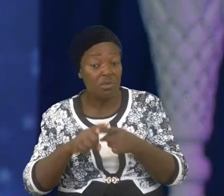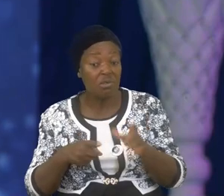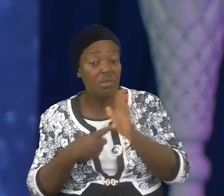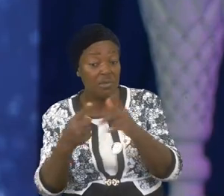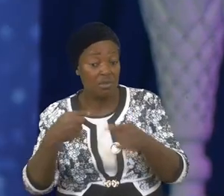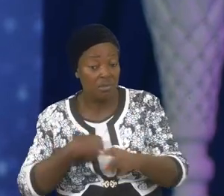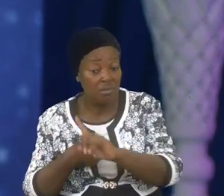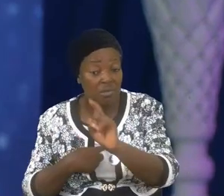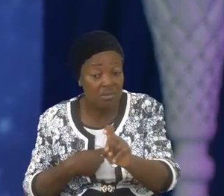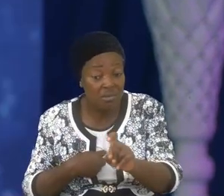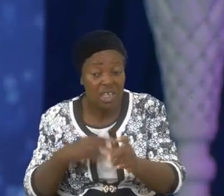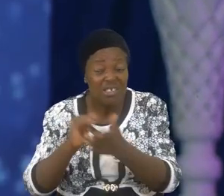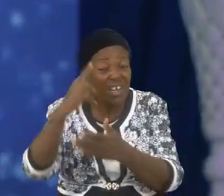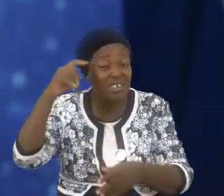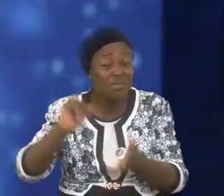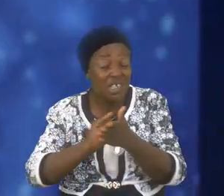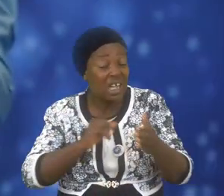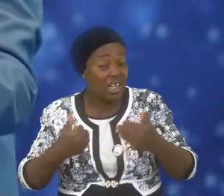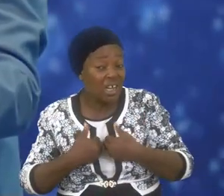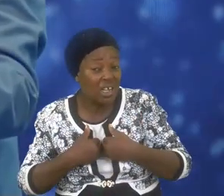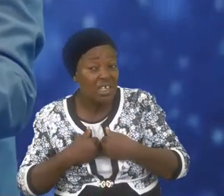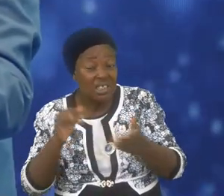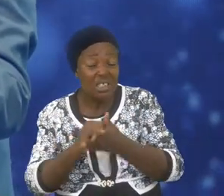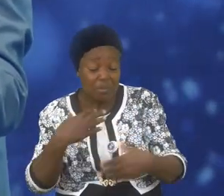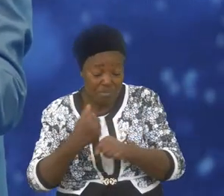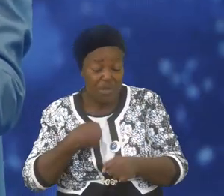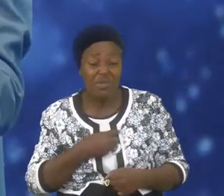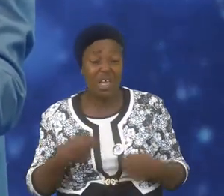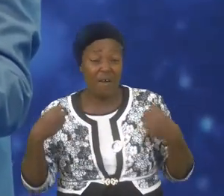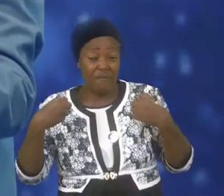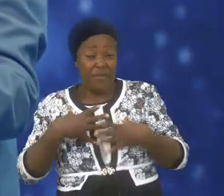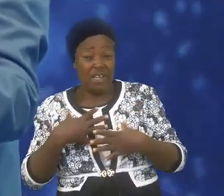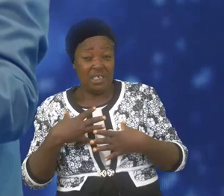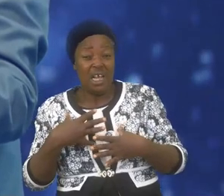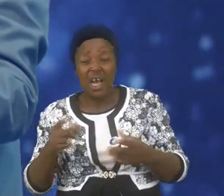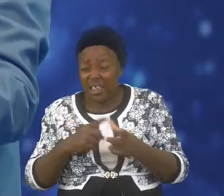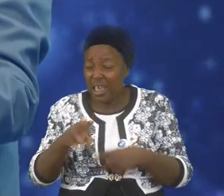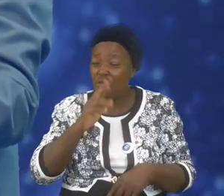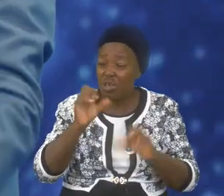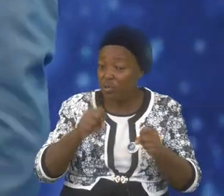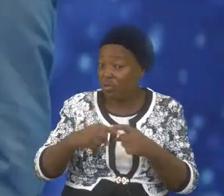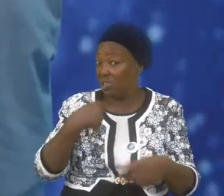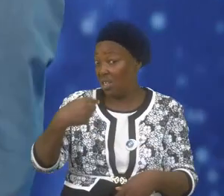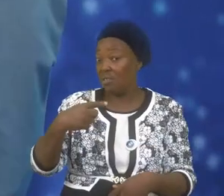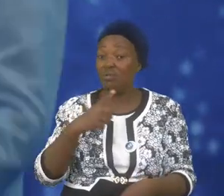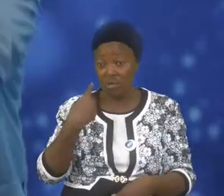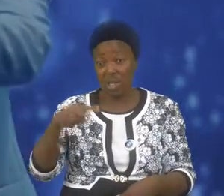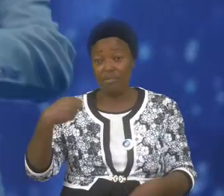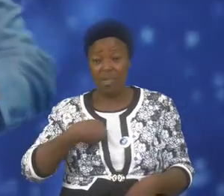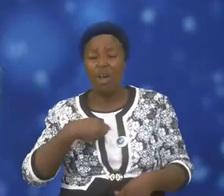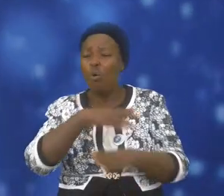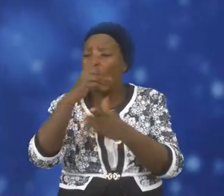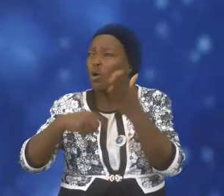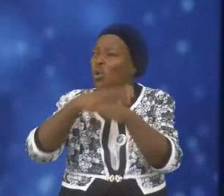me? Are you able to tell me what all these authorities on earth have not been able to